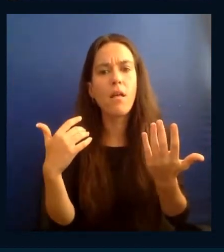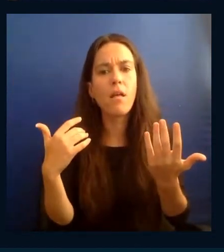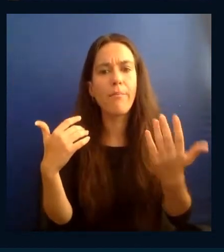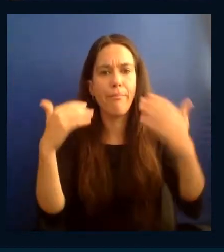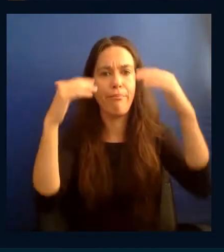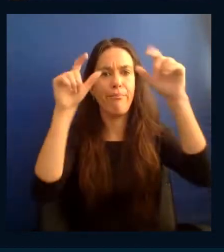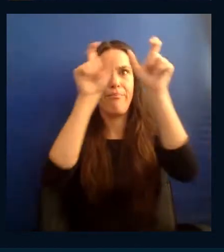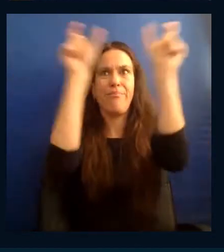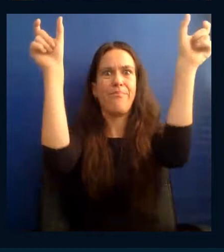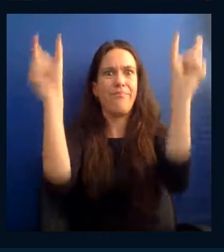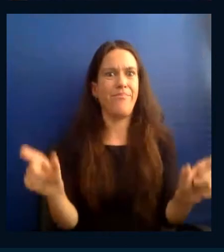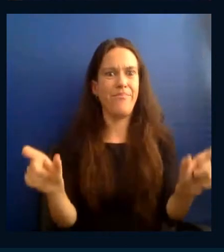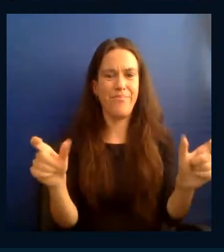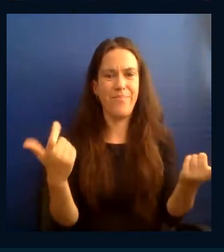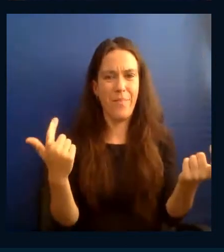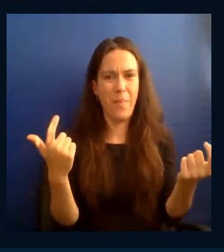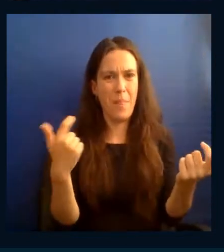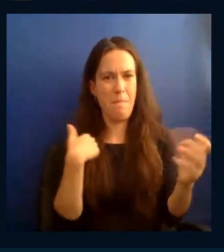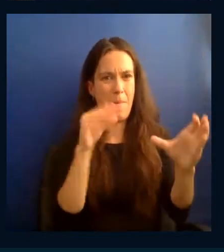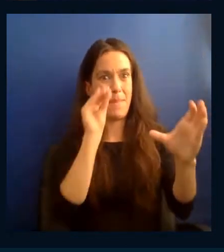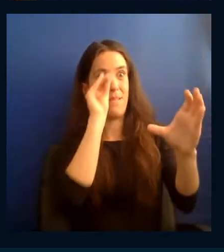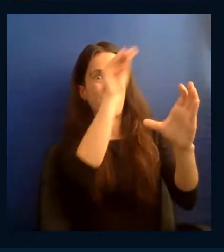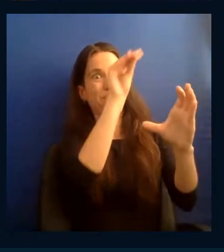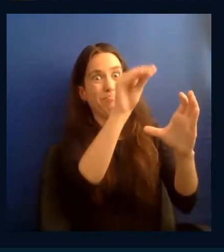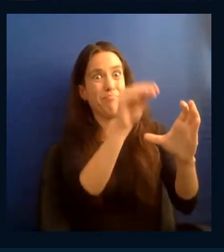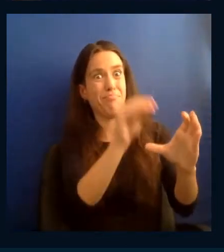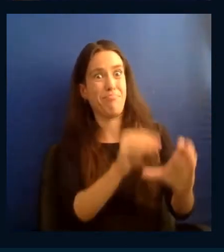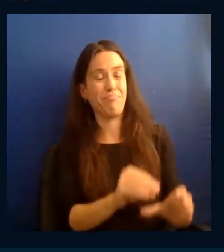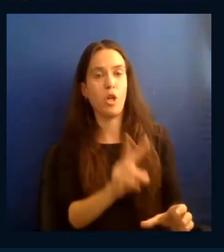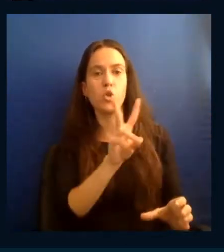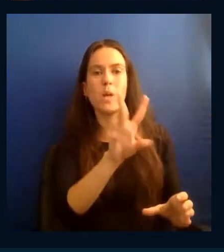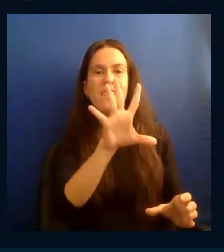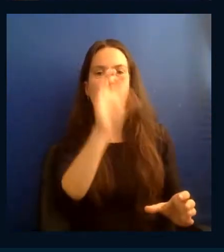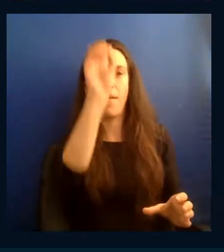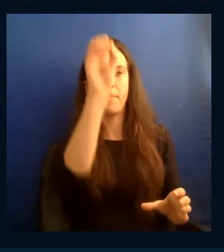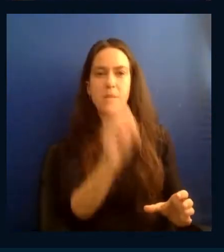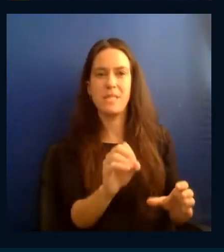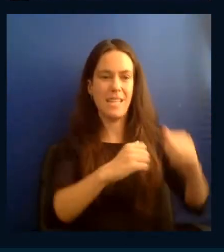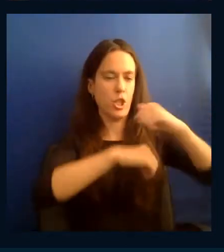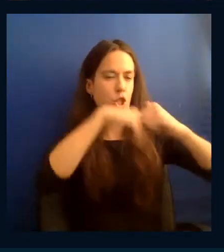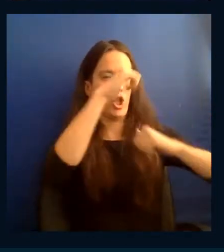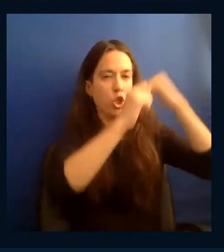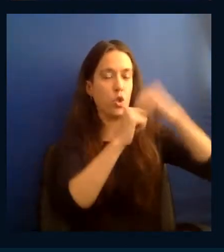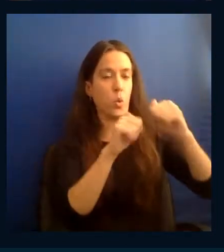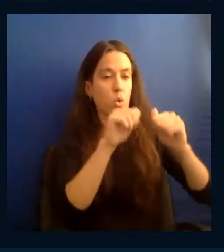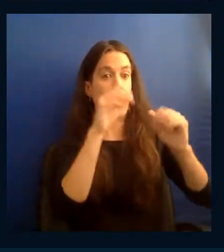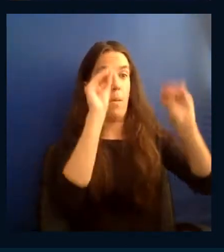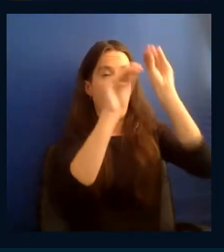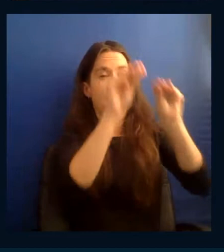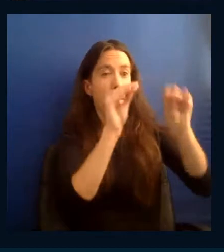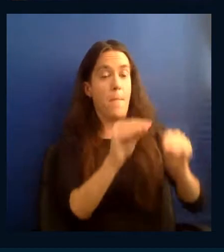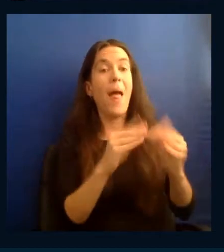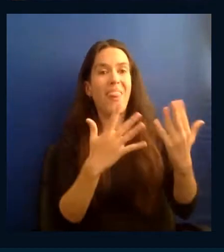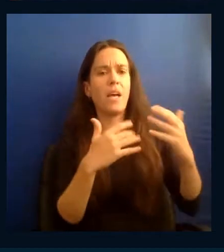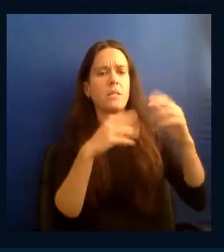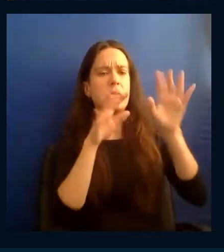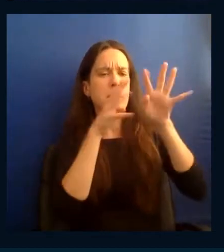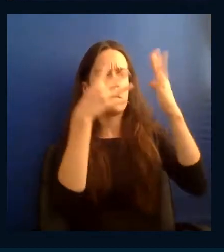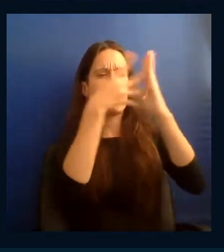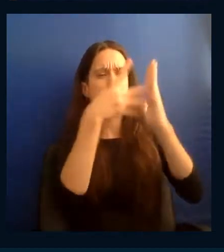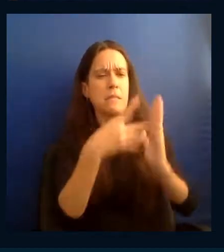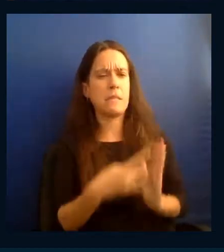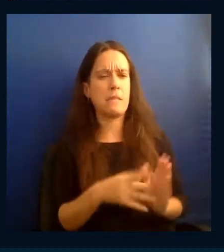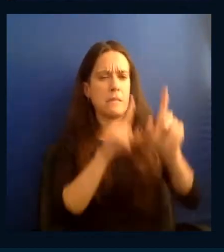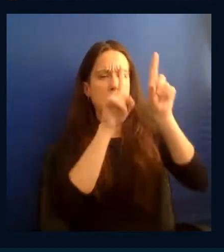that canary into the cave, and you're deploying to 25% of your infrastructure. Test that out, and some of your users are using that newly